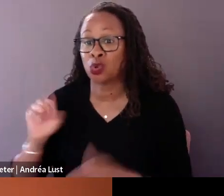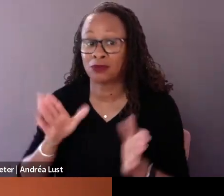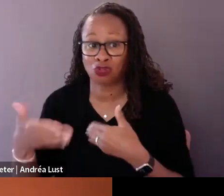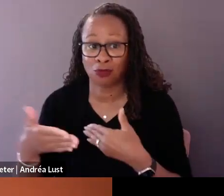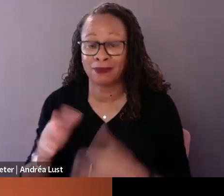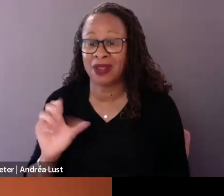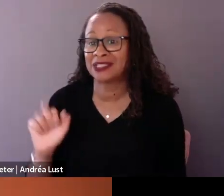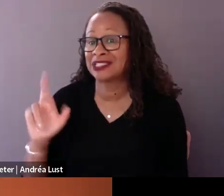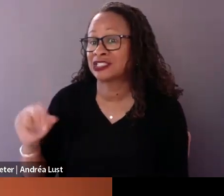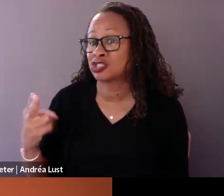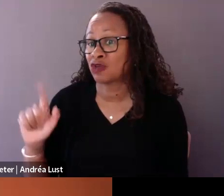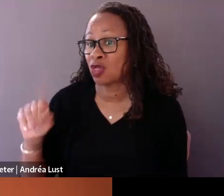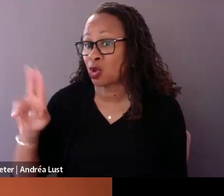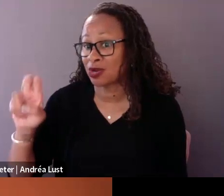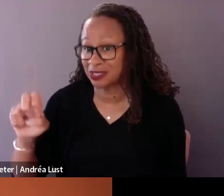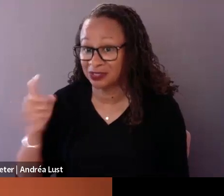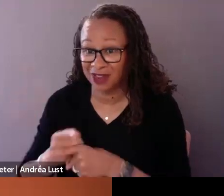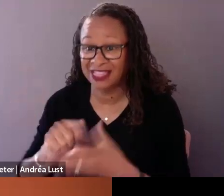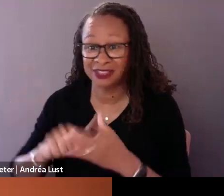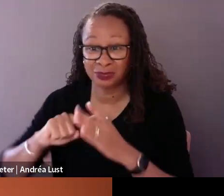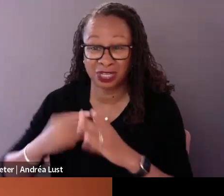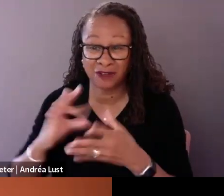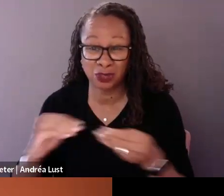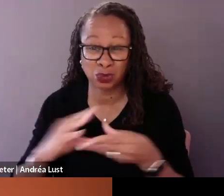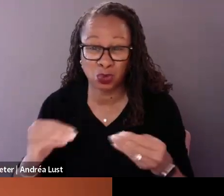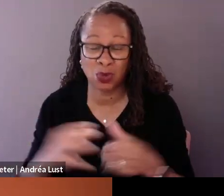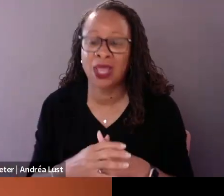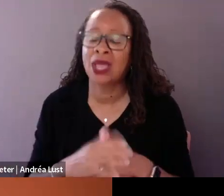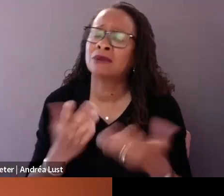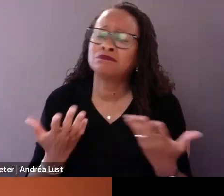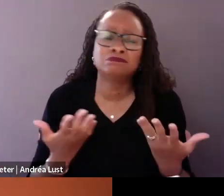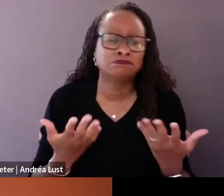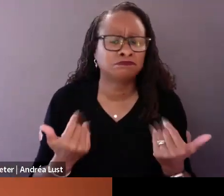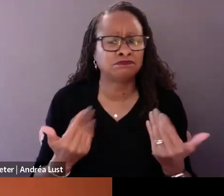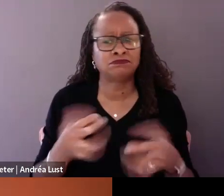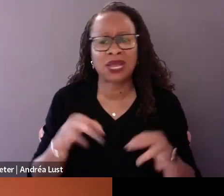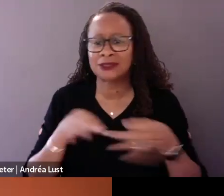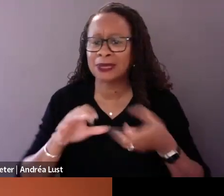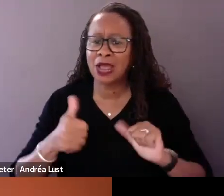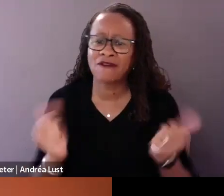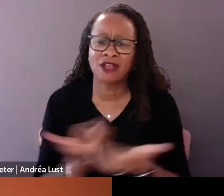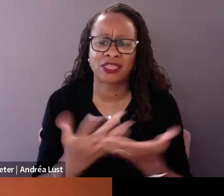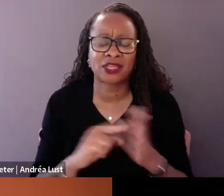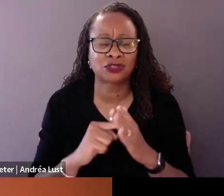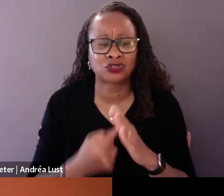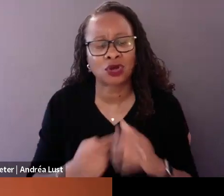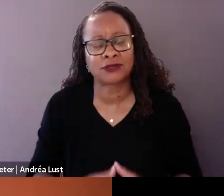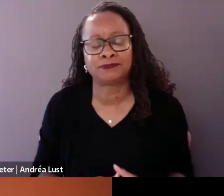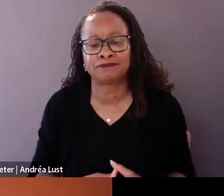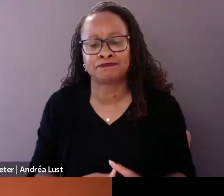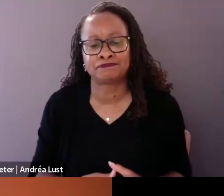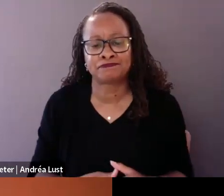Lawrence. That's kind of the origin of it, but explain some of what, how it all started, if you will, and